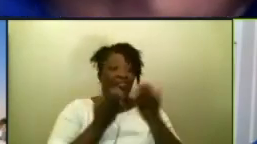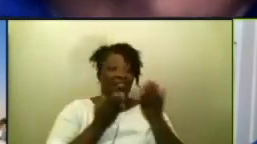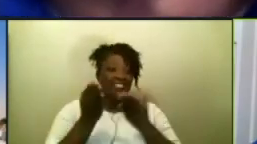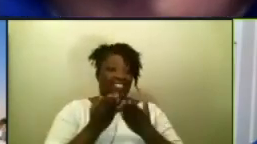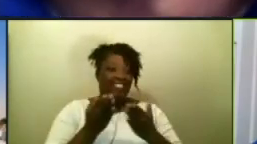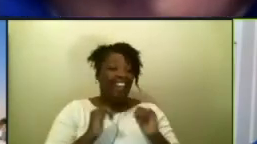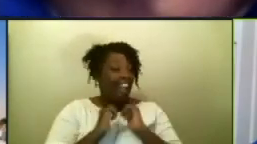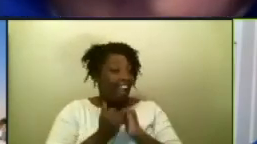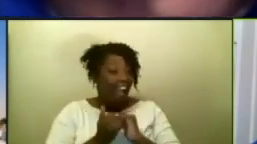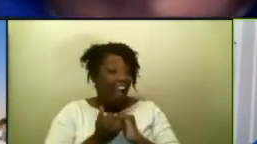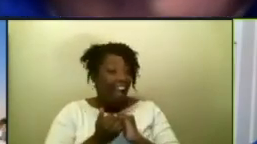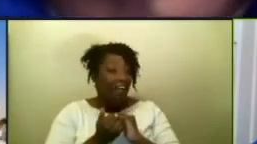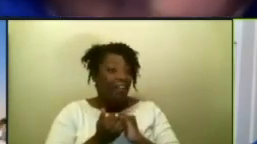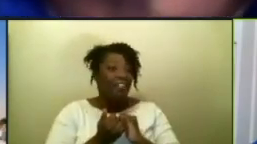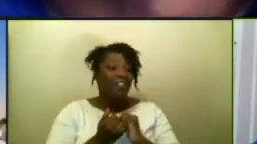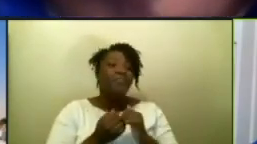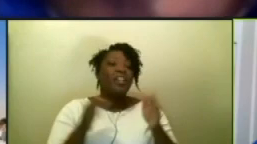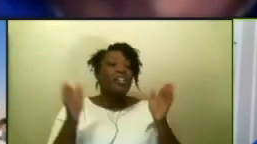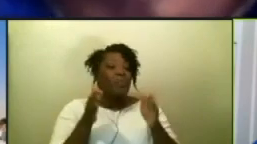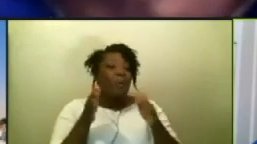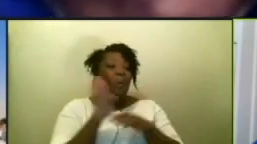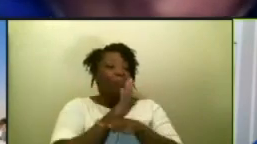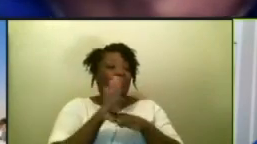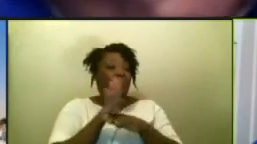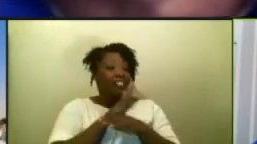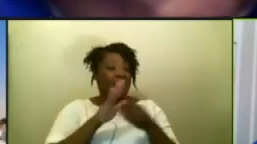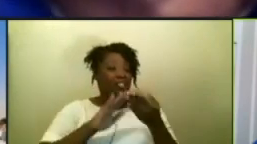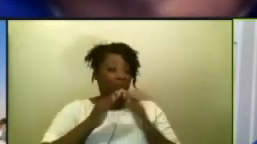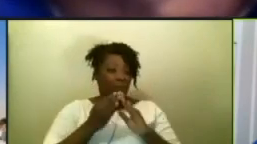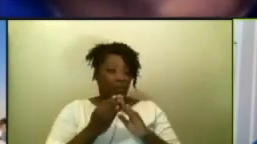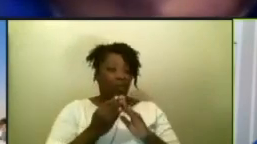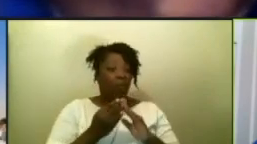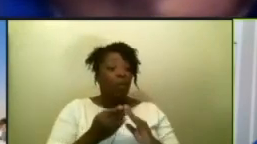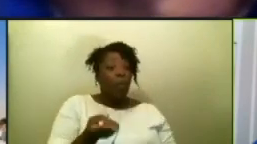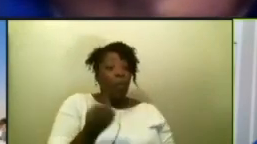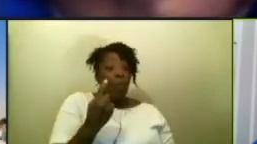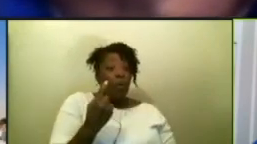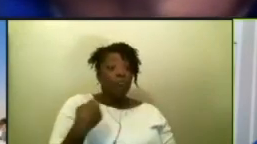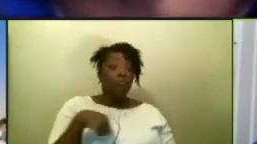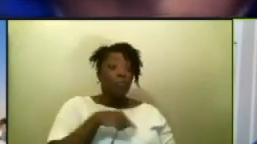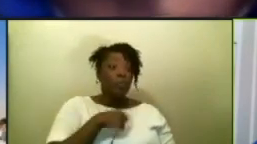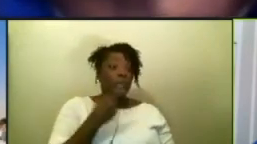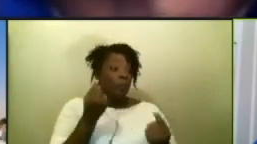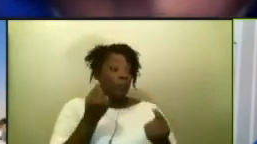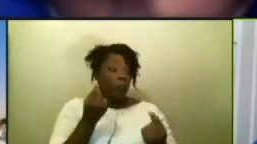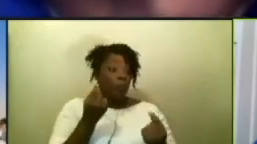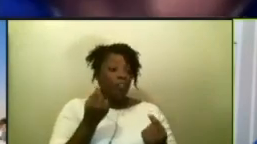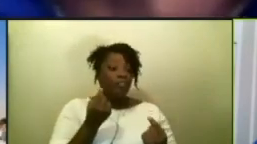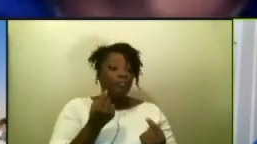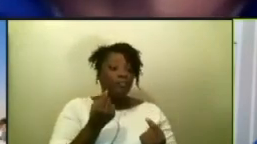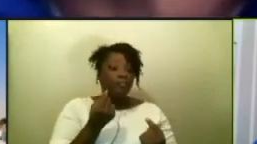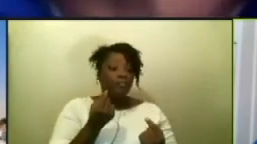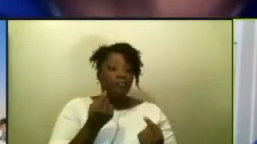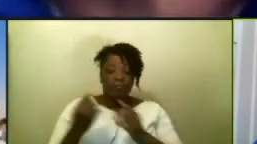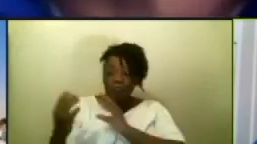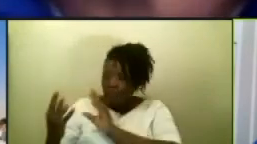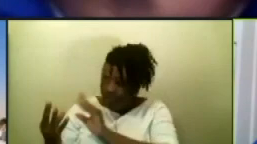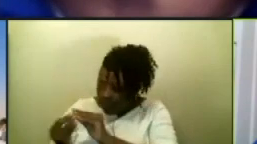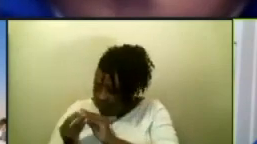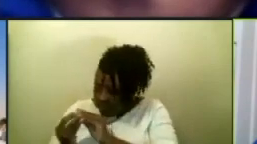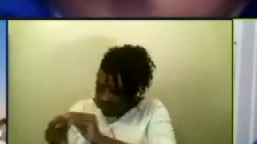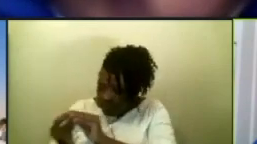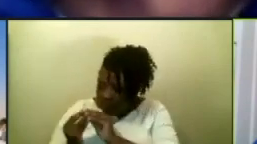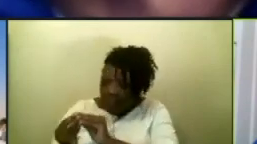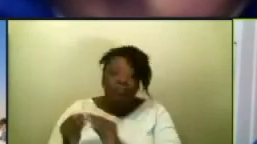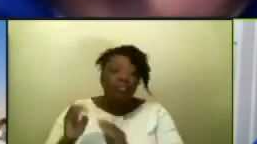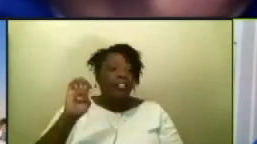that with the small business community. One of the things that we did is we collaborated with